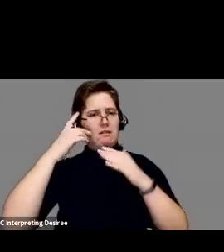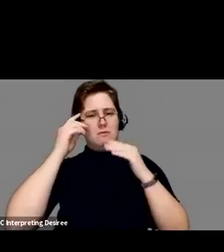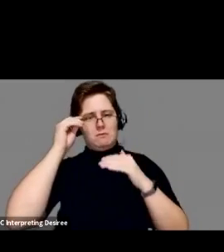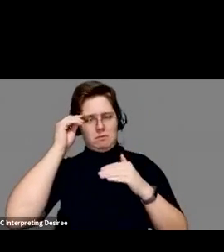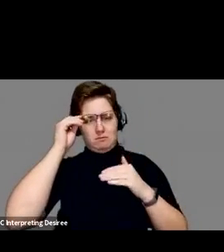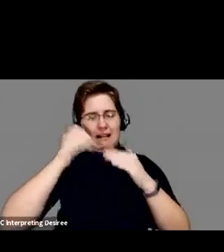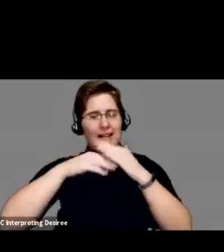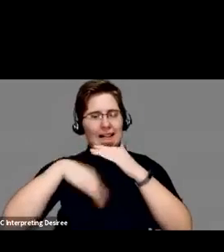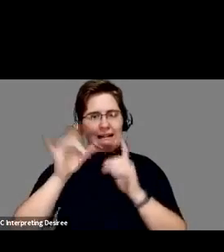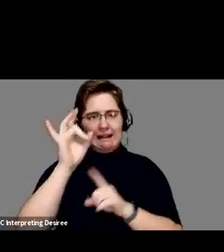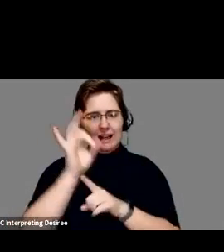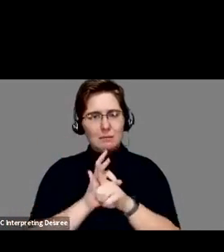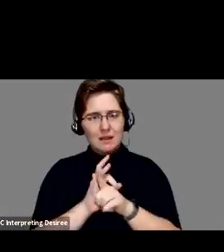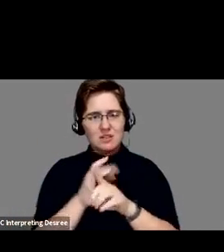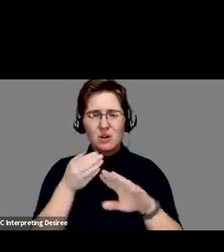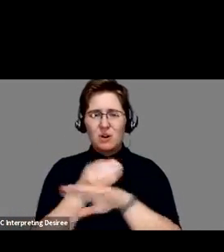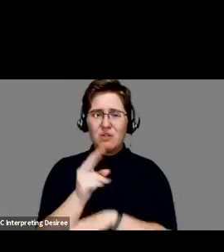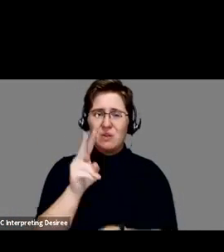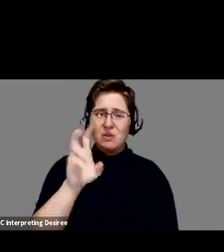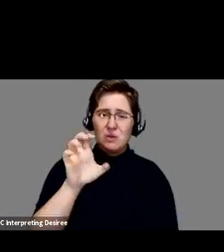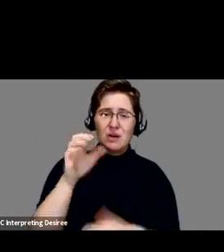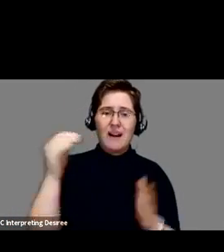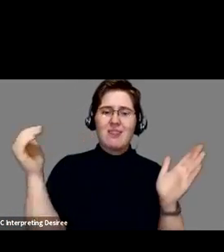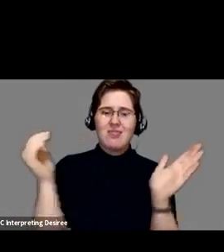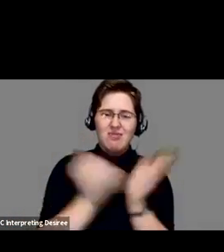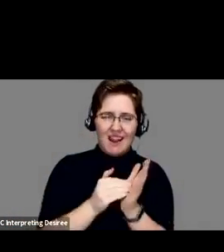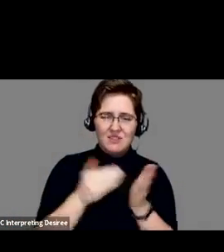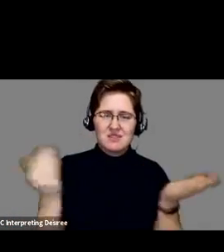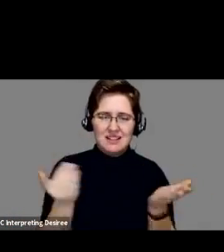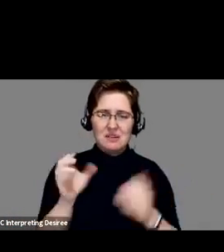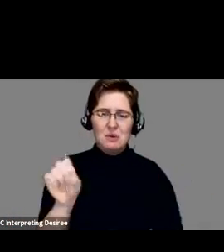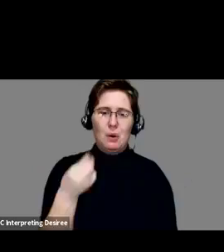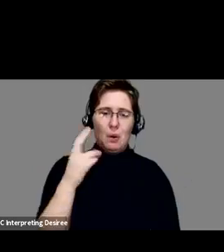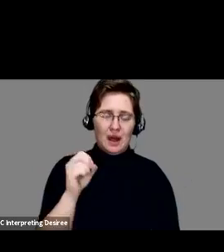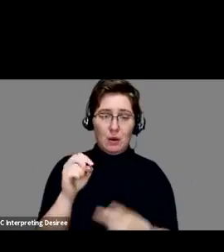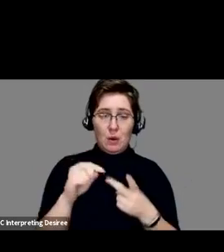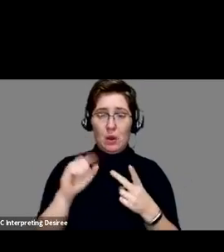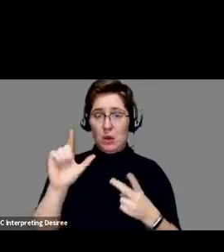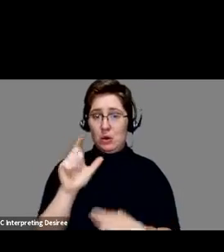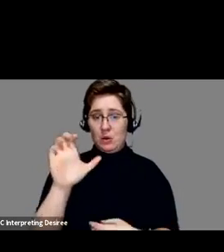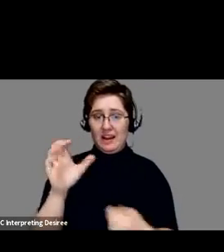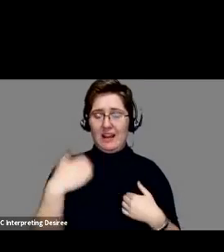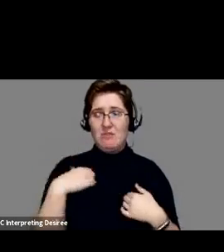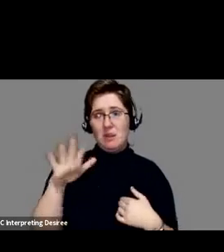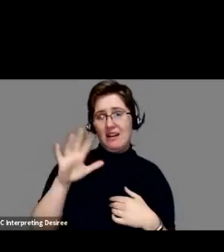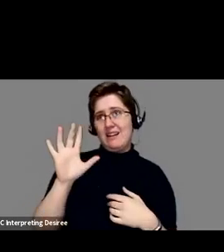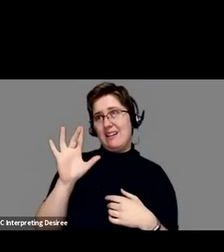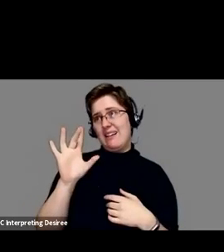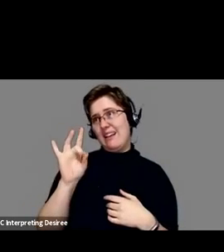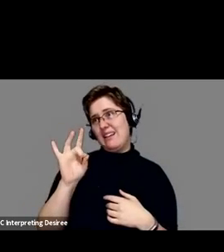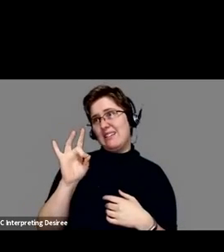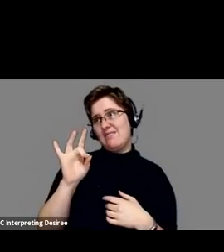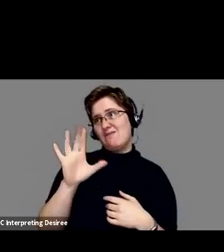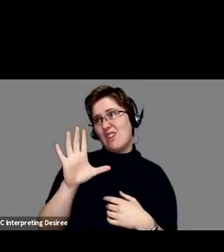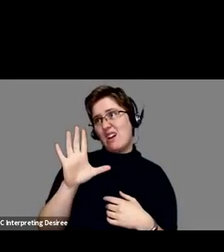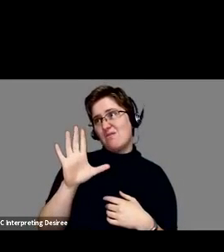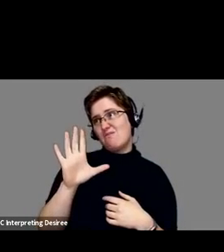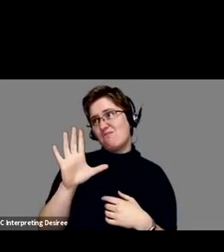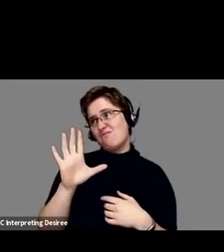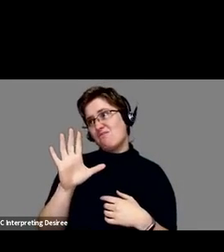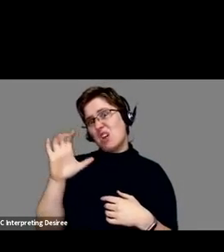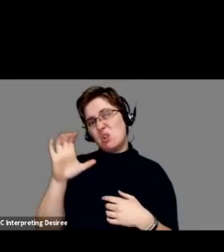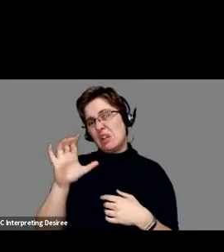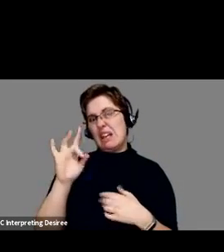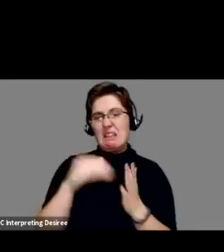now have over 200,000 cases in the state of Ohio. Lucas County has about 8,500 cases. We've had over